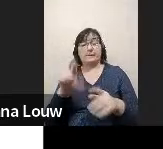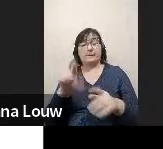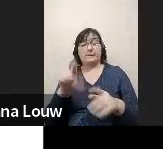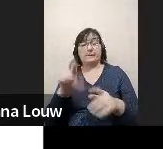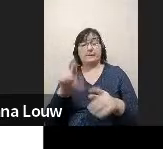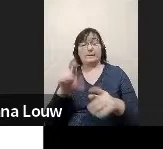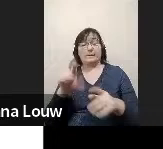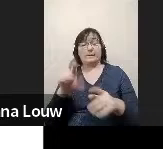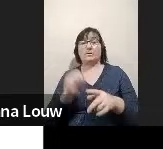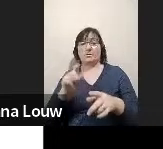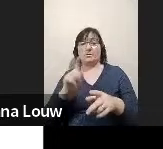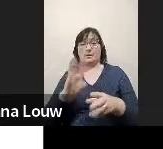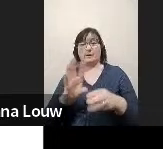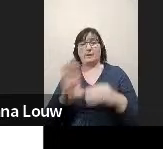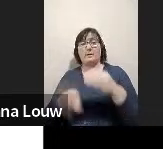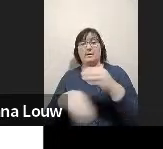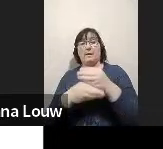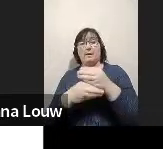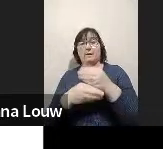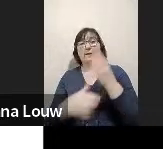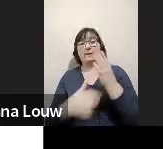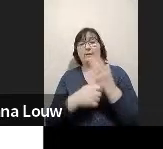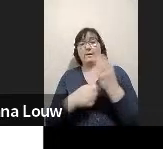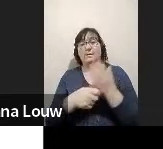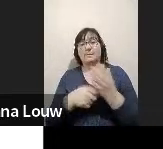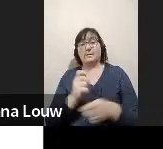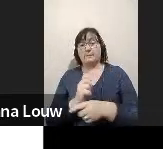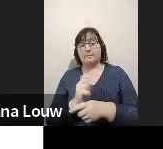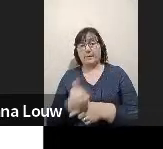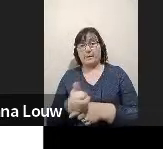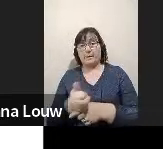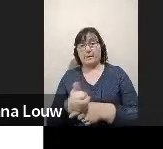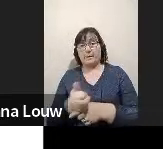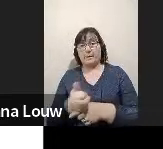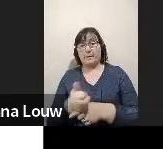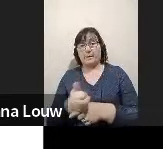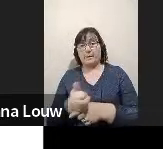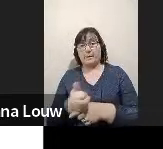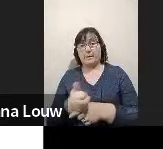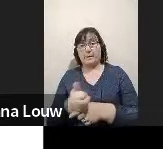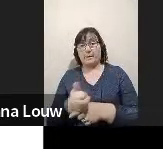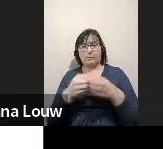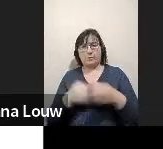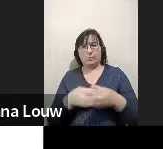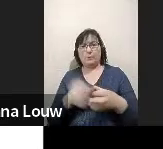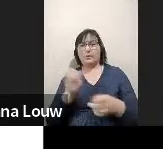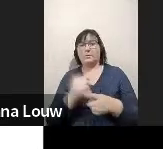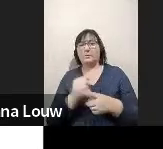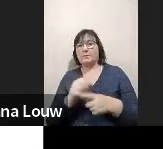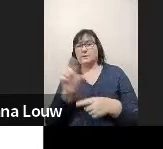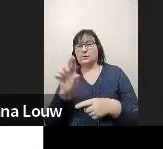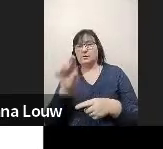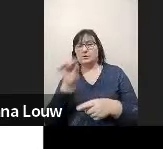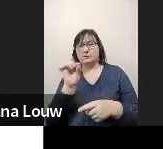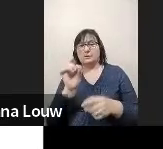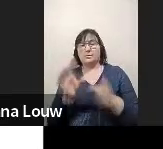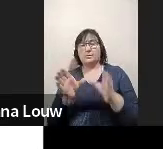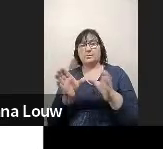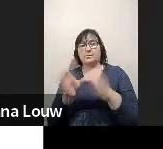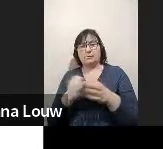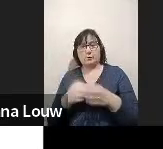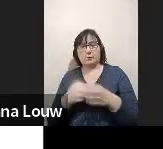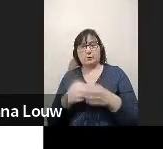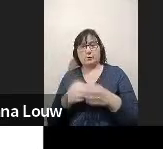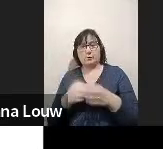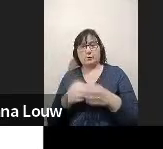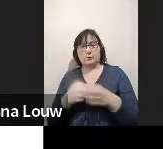taxpayer. You're going to get your standard groupings come up. So you've got to select which group you want that taxpayer to be under. You're going to click on continue, and